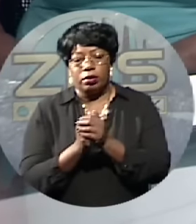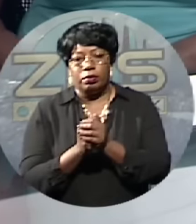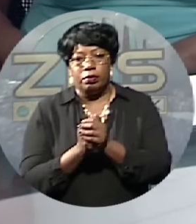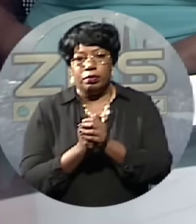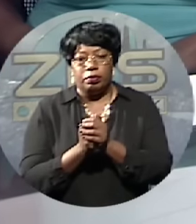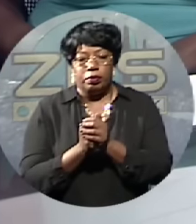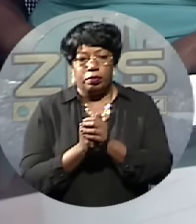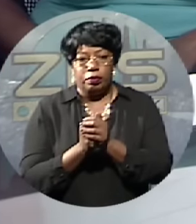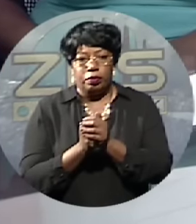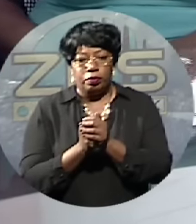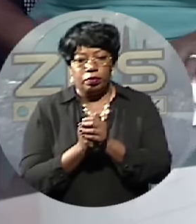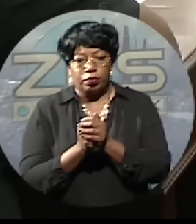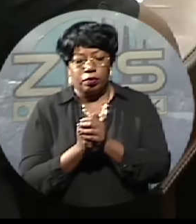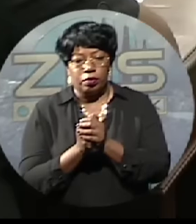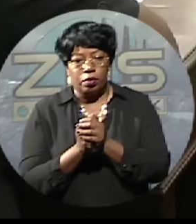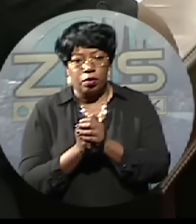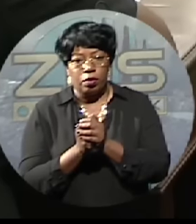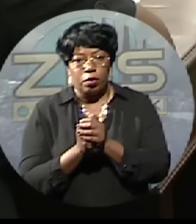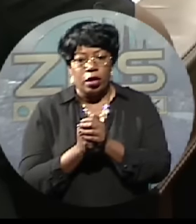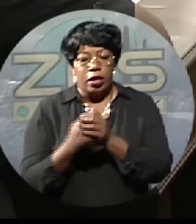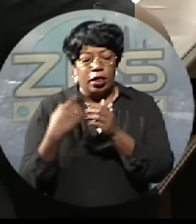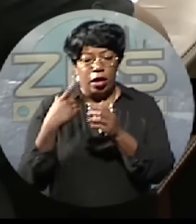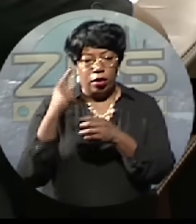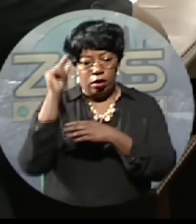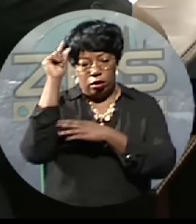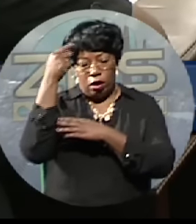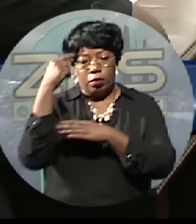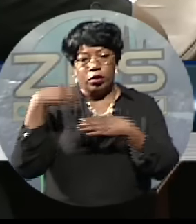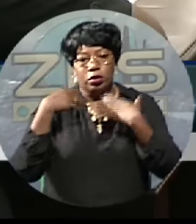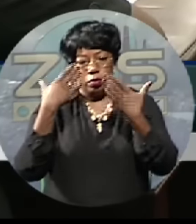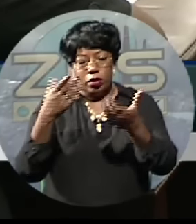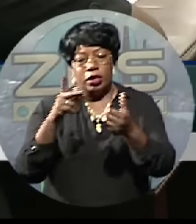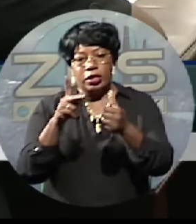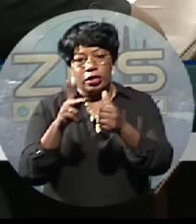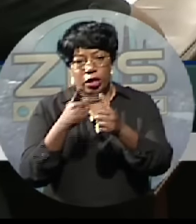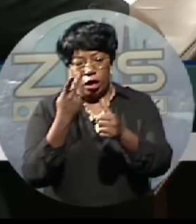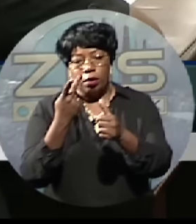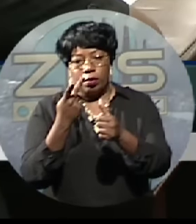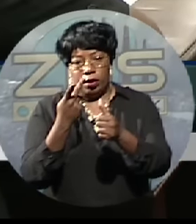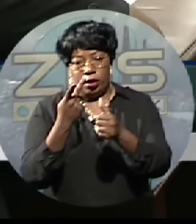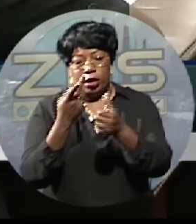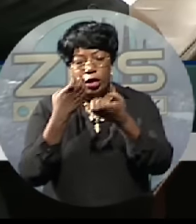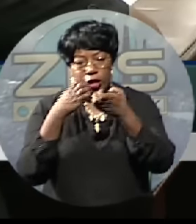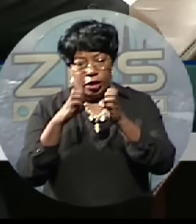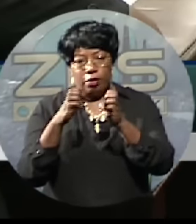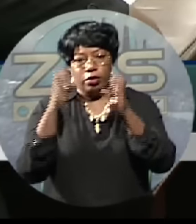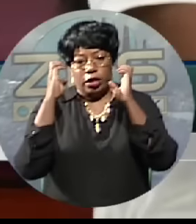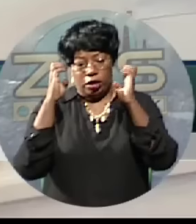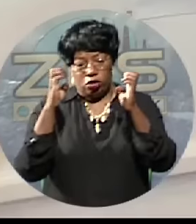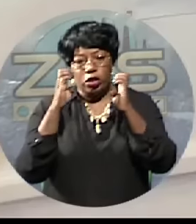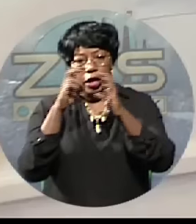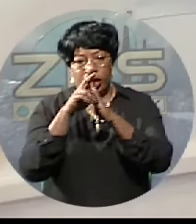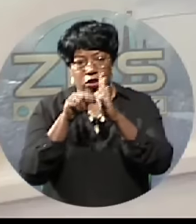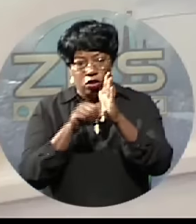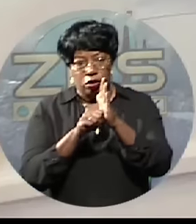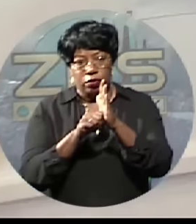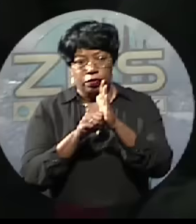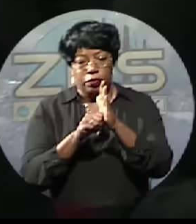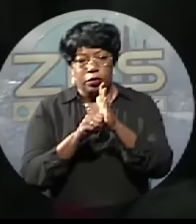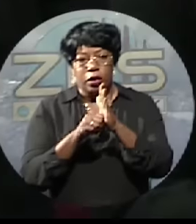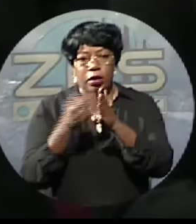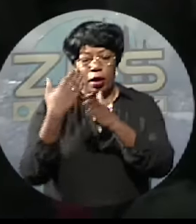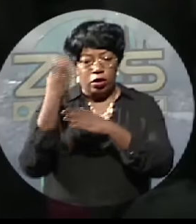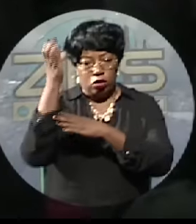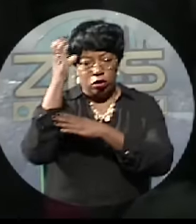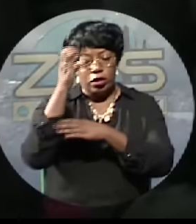explains. When the government says it's committed to doubling its investment in education, that was no joke. Not only has the Christie